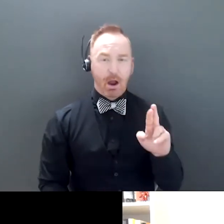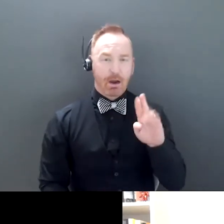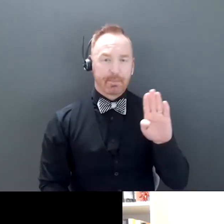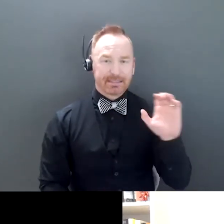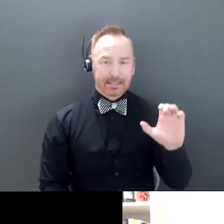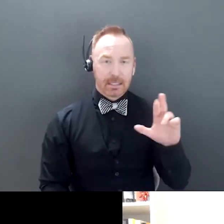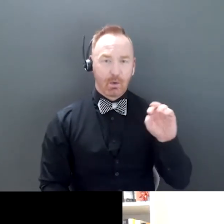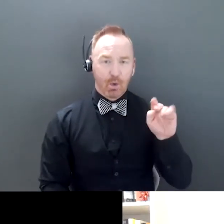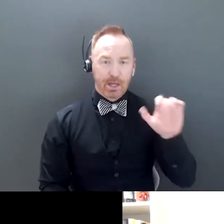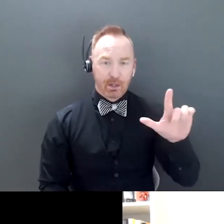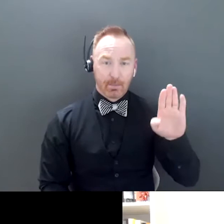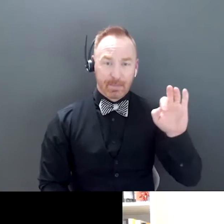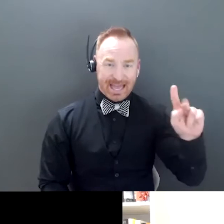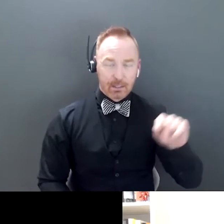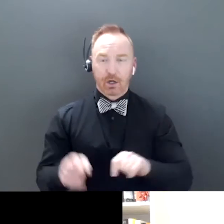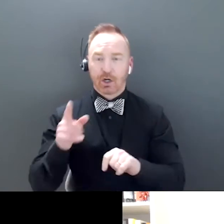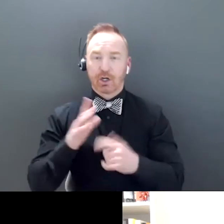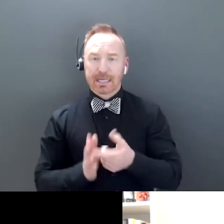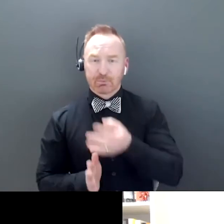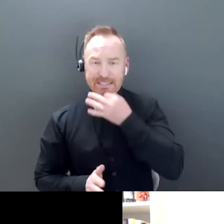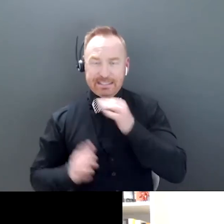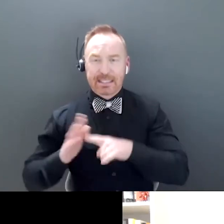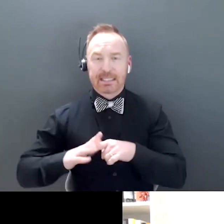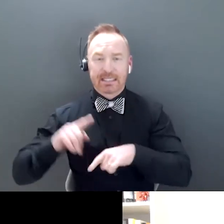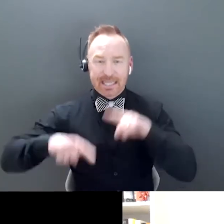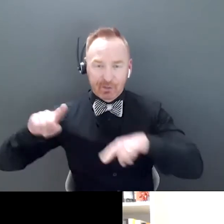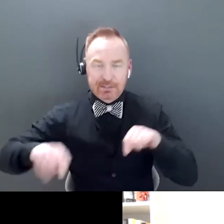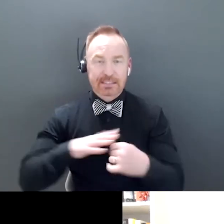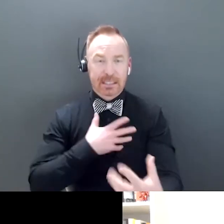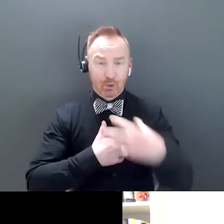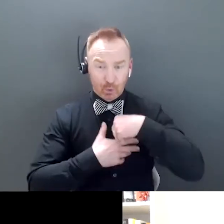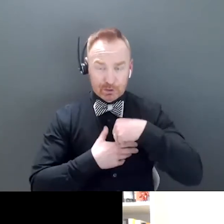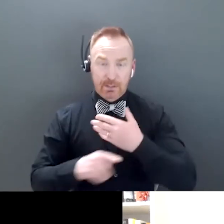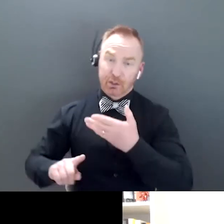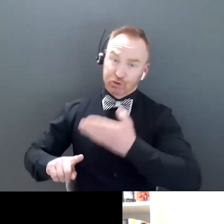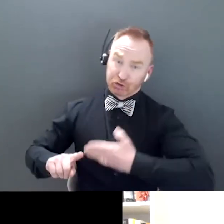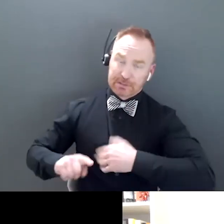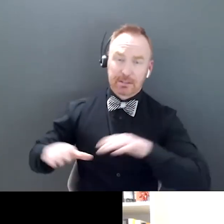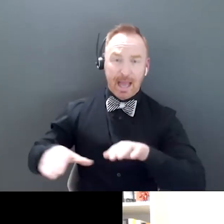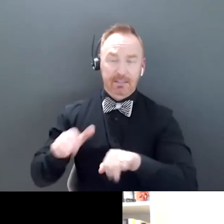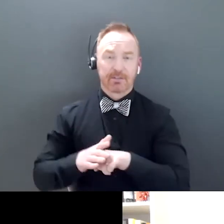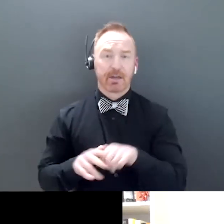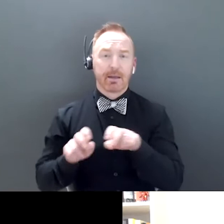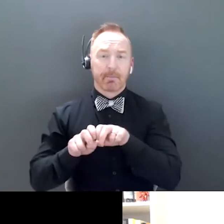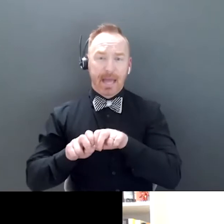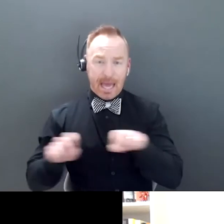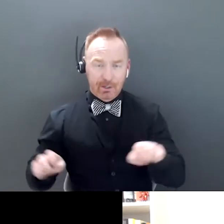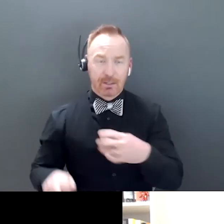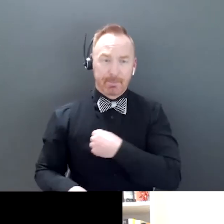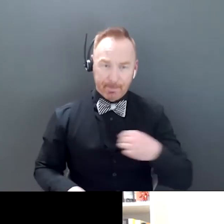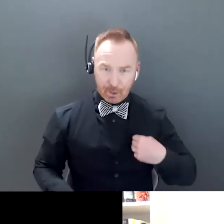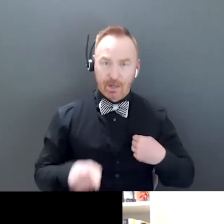to her expertise in diversity and inclusion, Ayesha has been an active advisory panel member in our future of work research, and